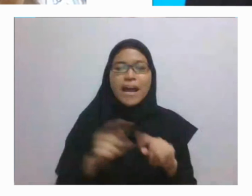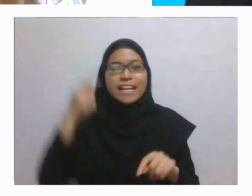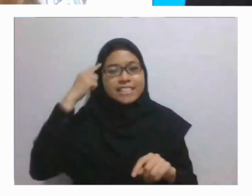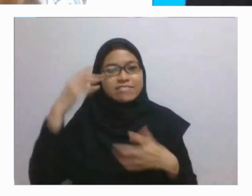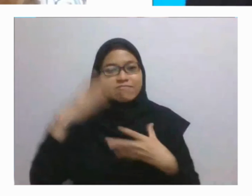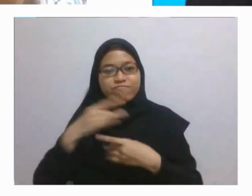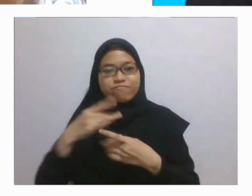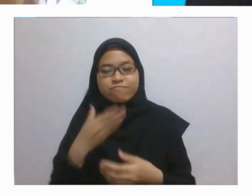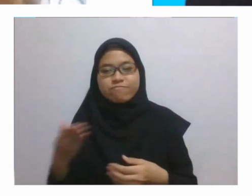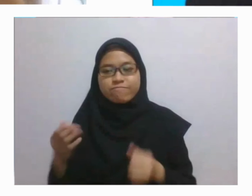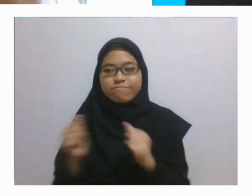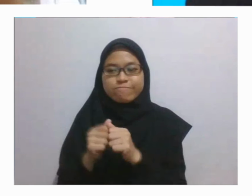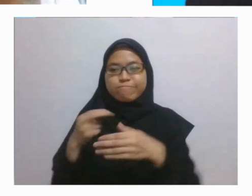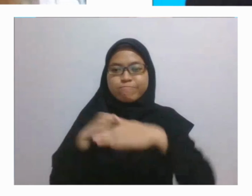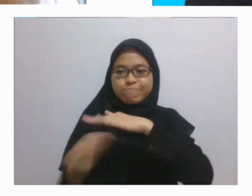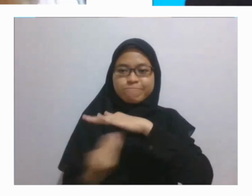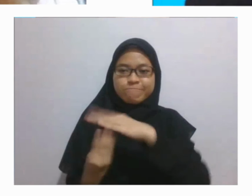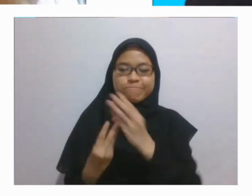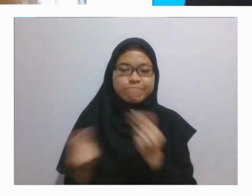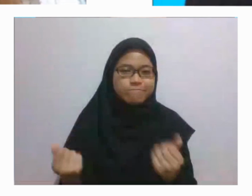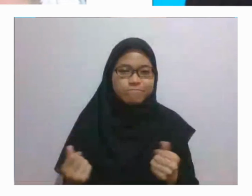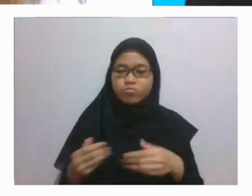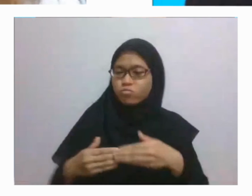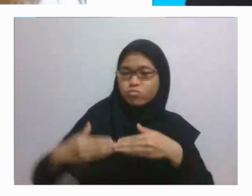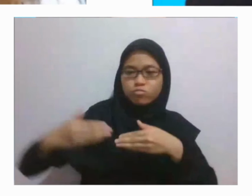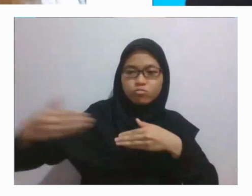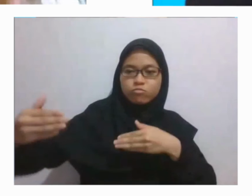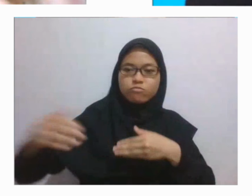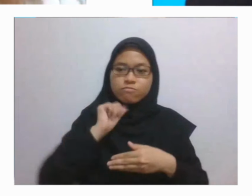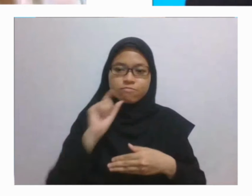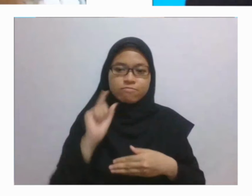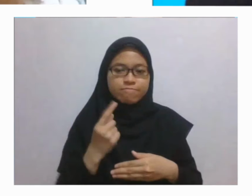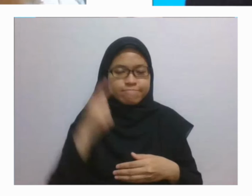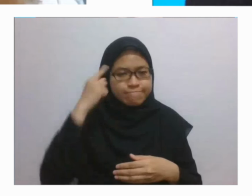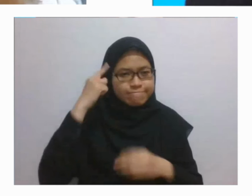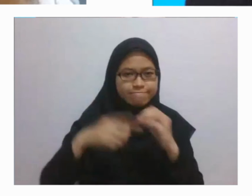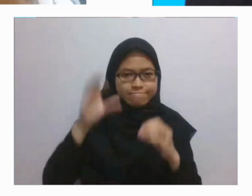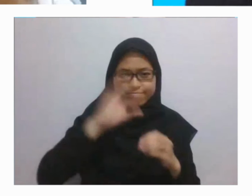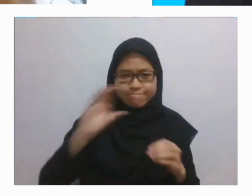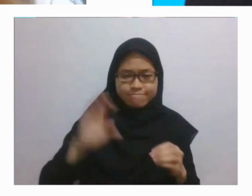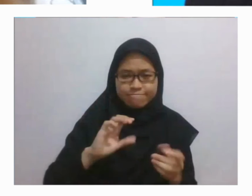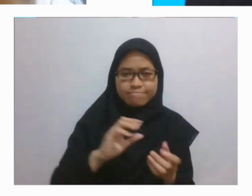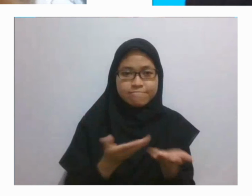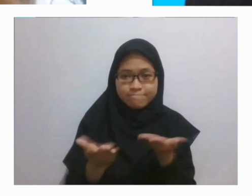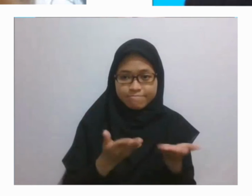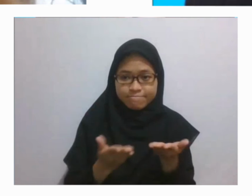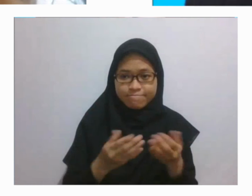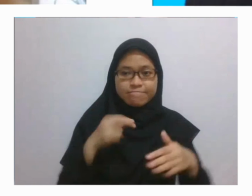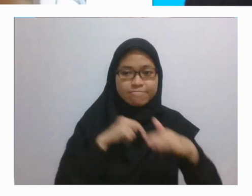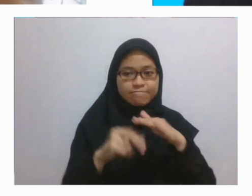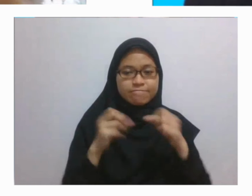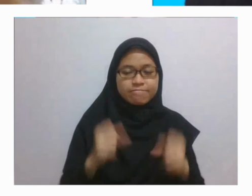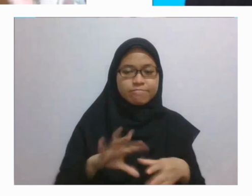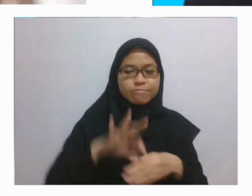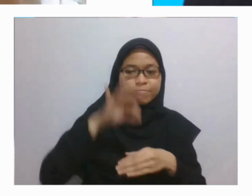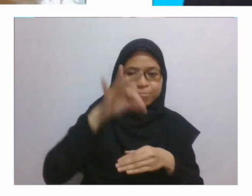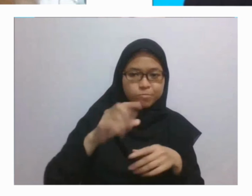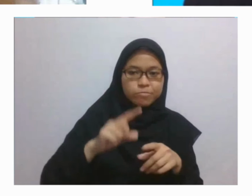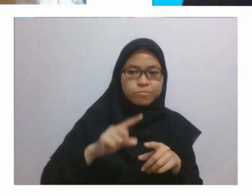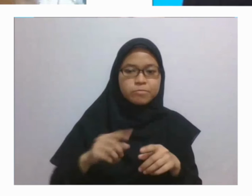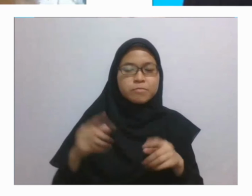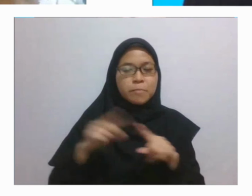things with nature-based solutions is to move beyond just thinking about what the climate services are that nature can provide into